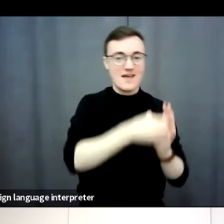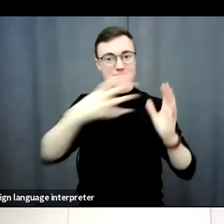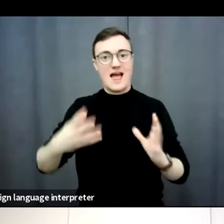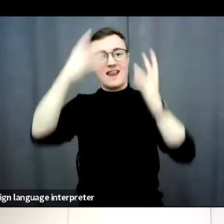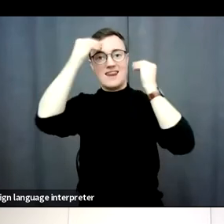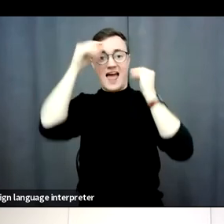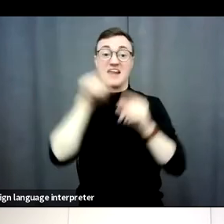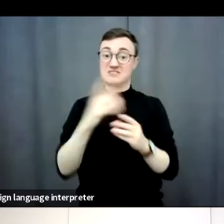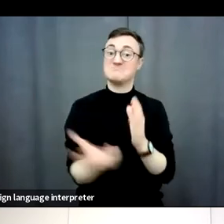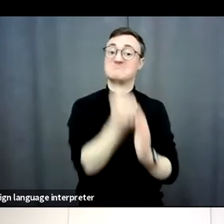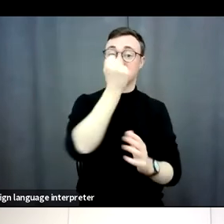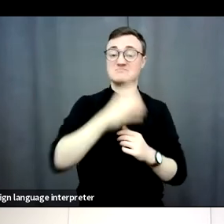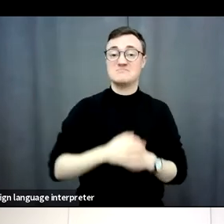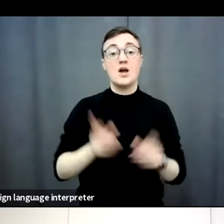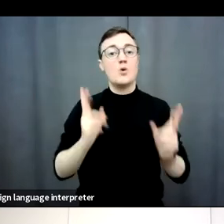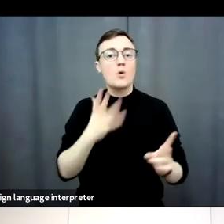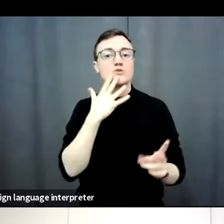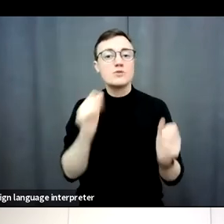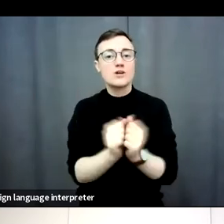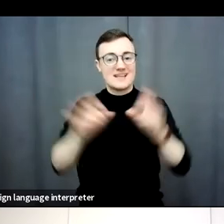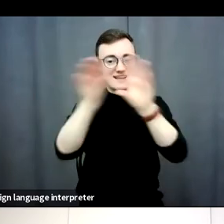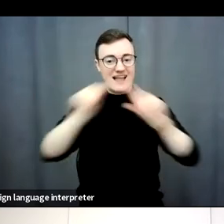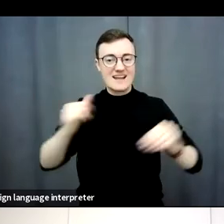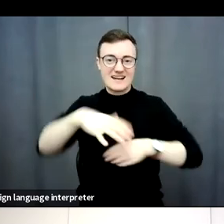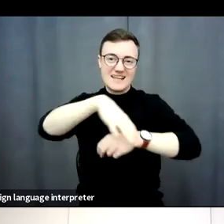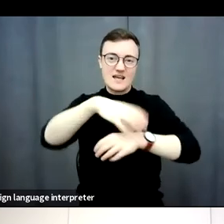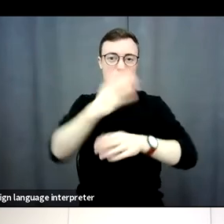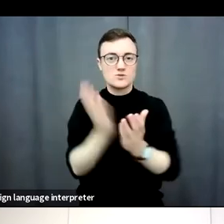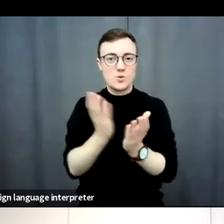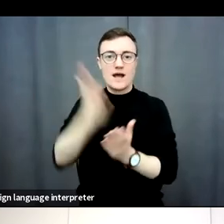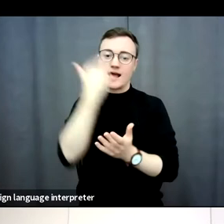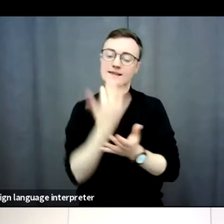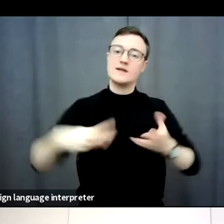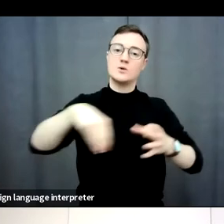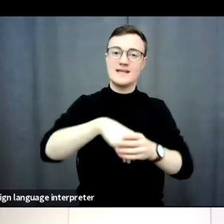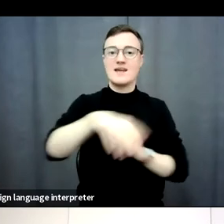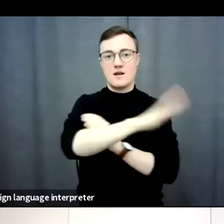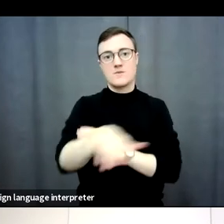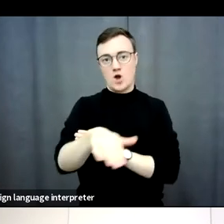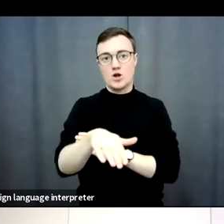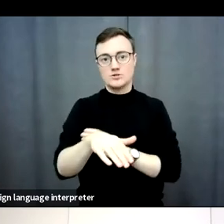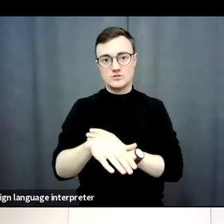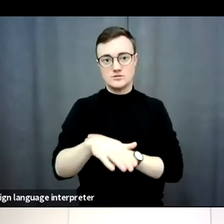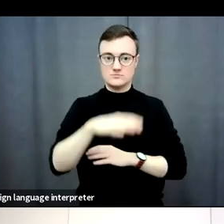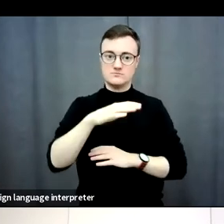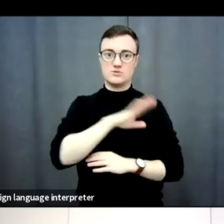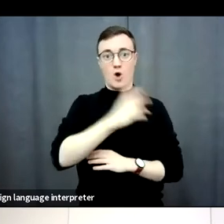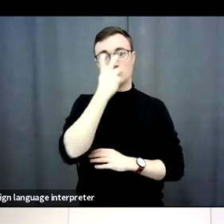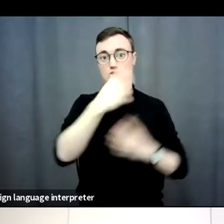and schools to include children with blindness, and teachers need different tools when they work with inclusion.